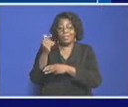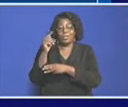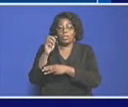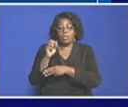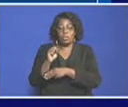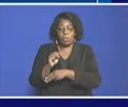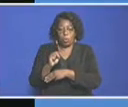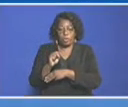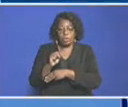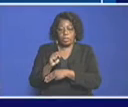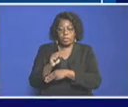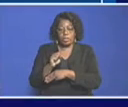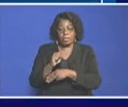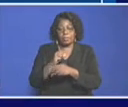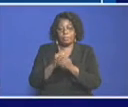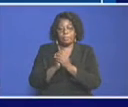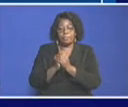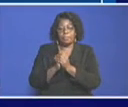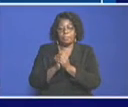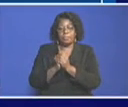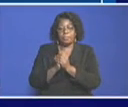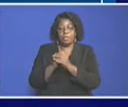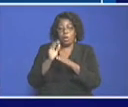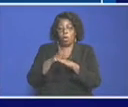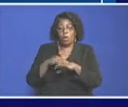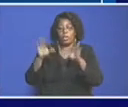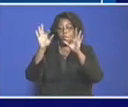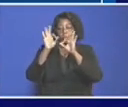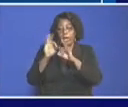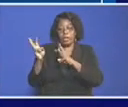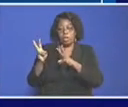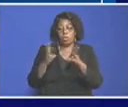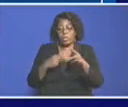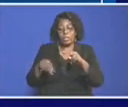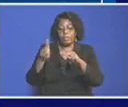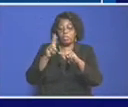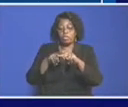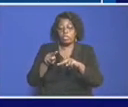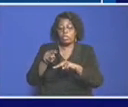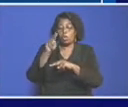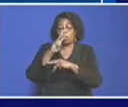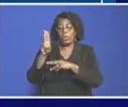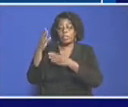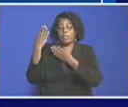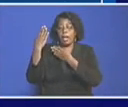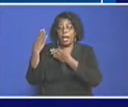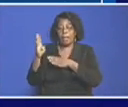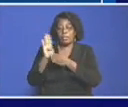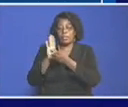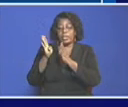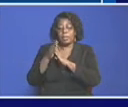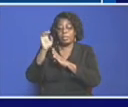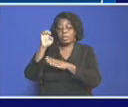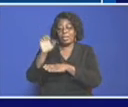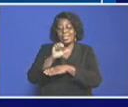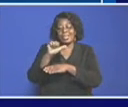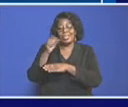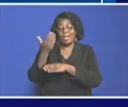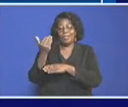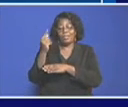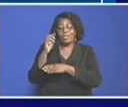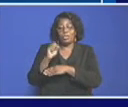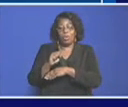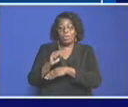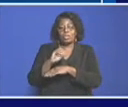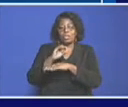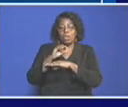wave heights 2 to 4 feet over the ocean. And then on Friday, the winds pick up in the northwest Bahamas, becoming southeast at 10 to 15 knots.